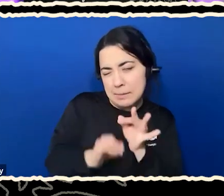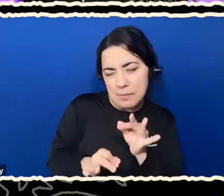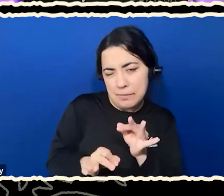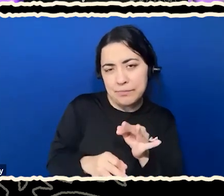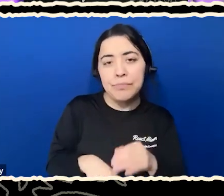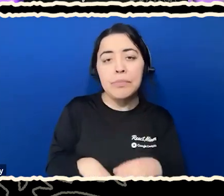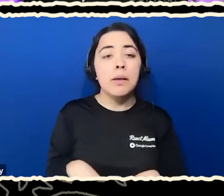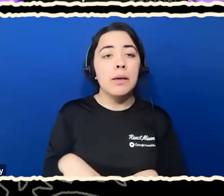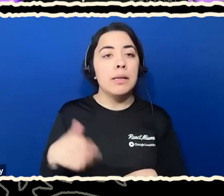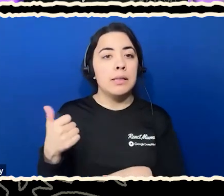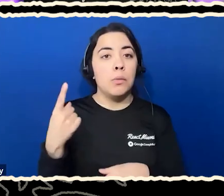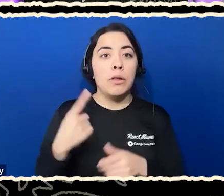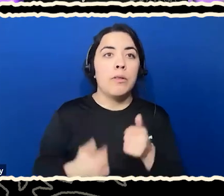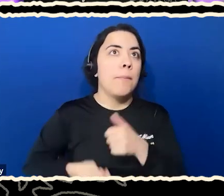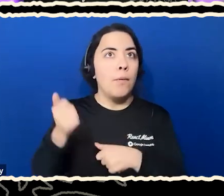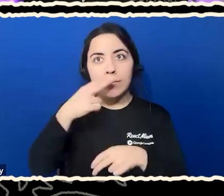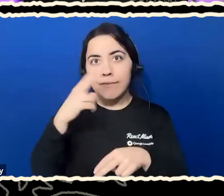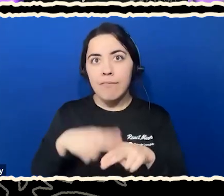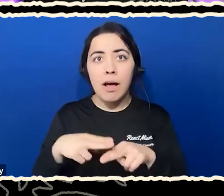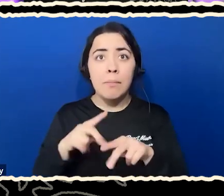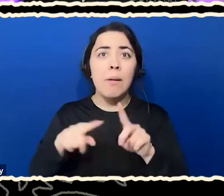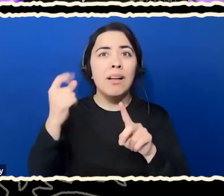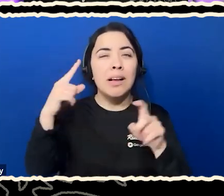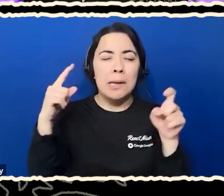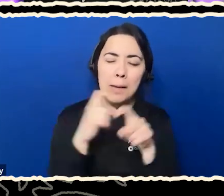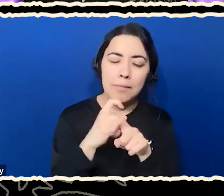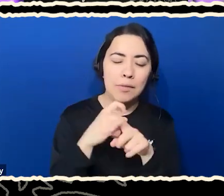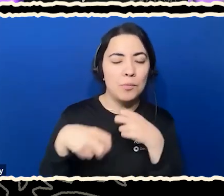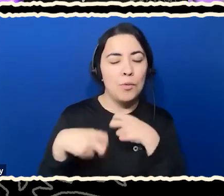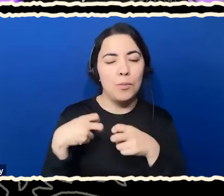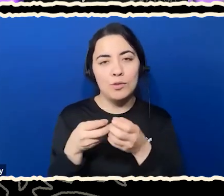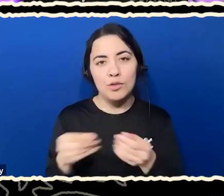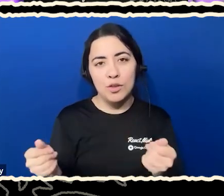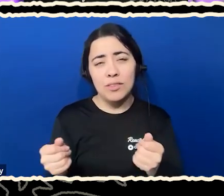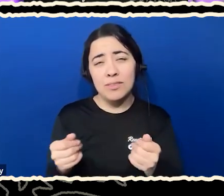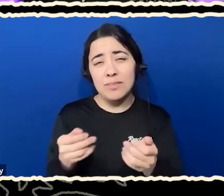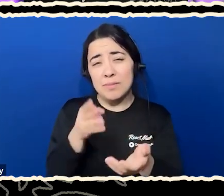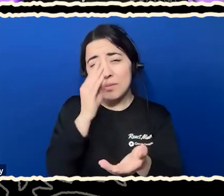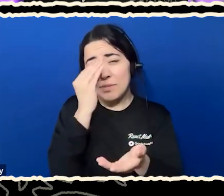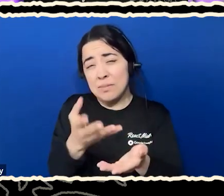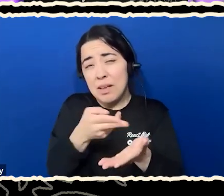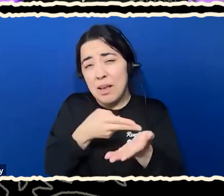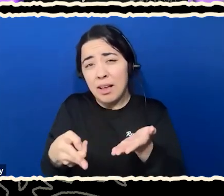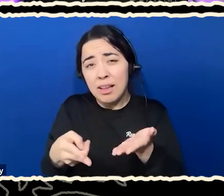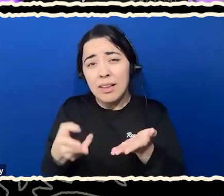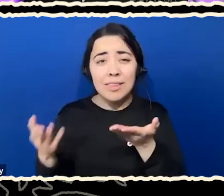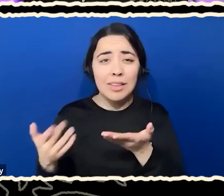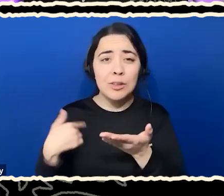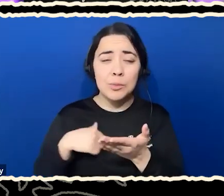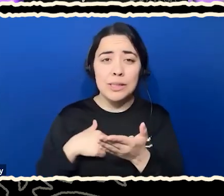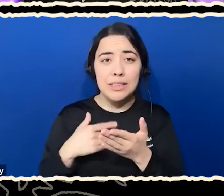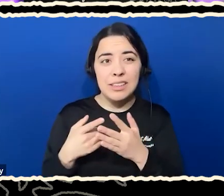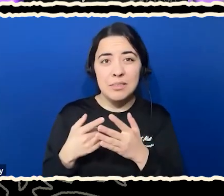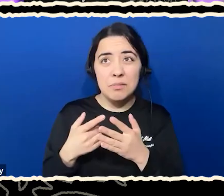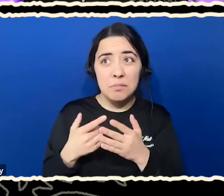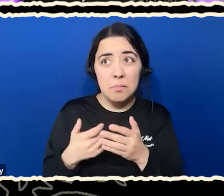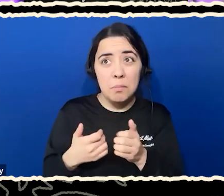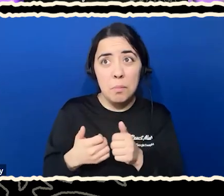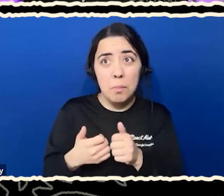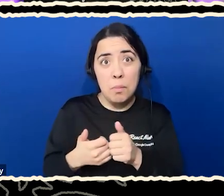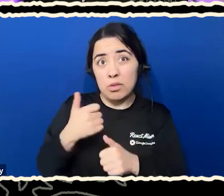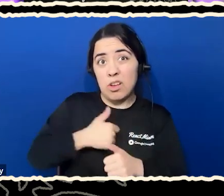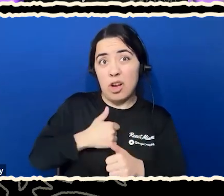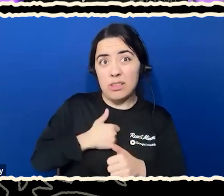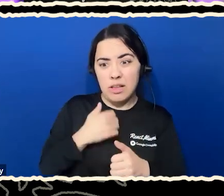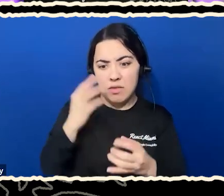particularly, this was one of the most fun yet complex problems that we solved. And to be completely honest, we were building this mostly from scratch and